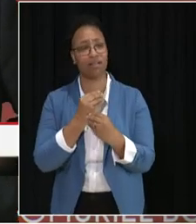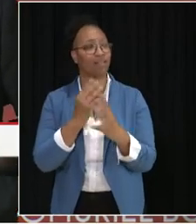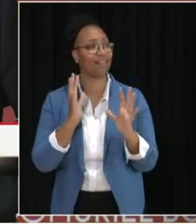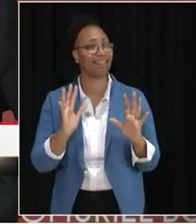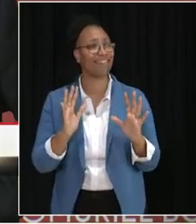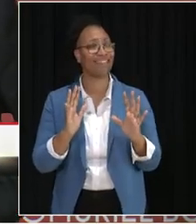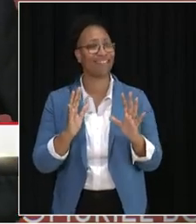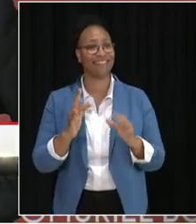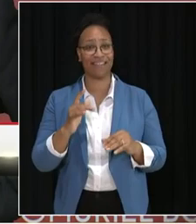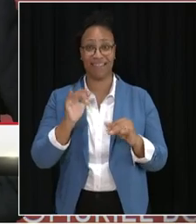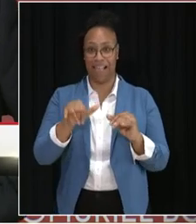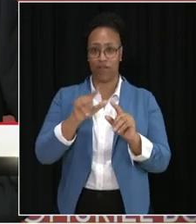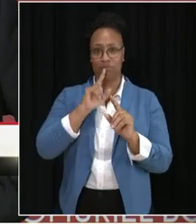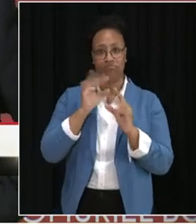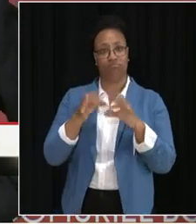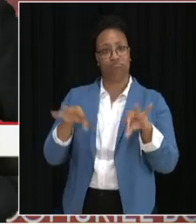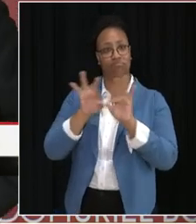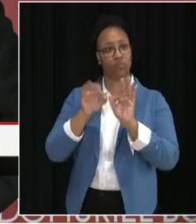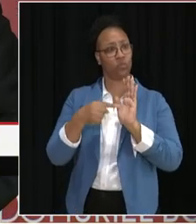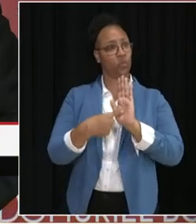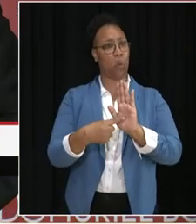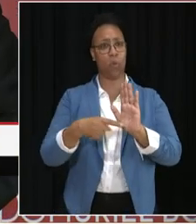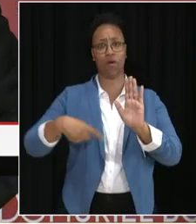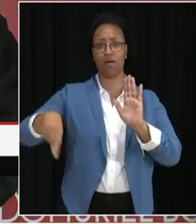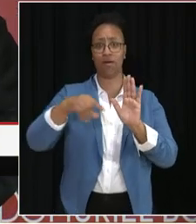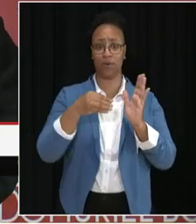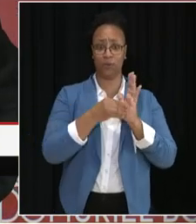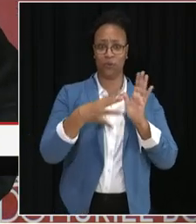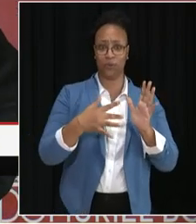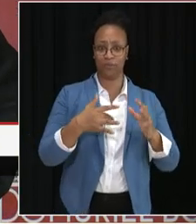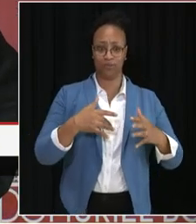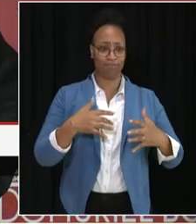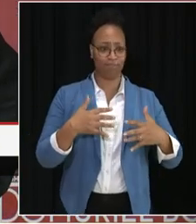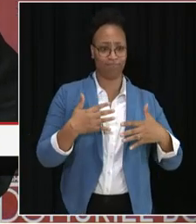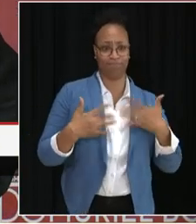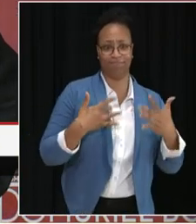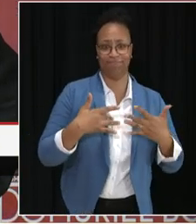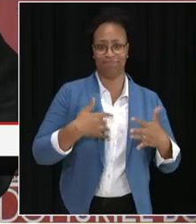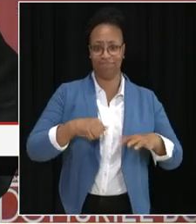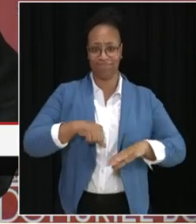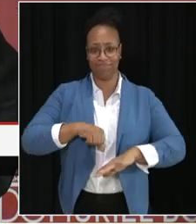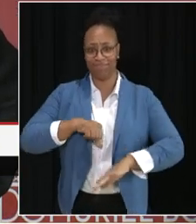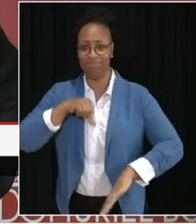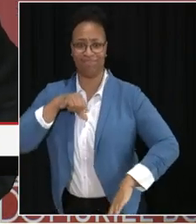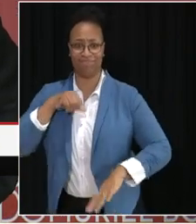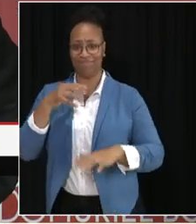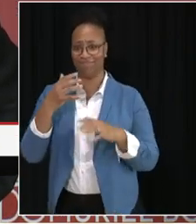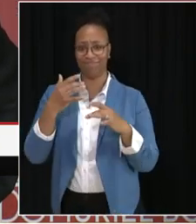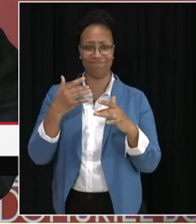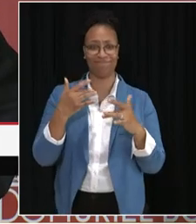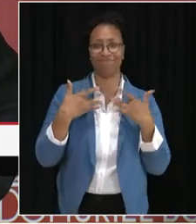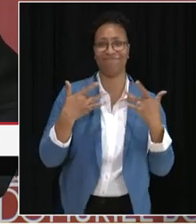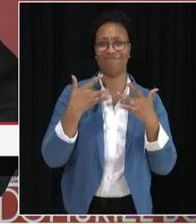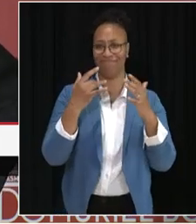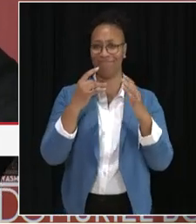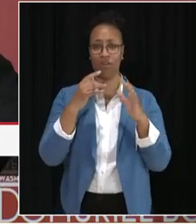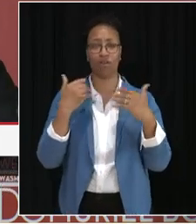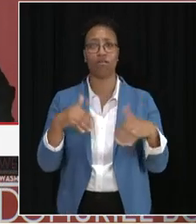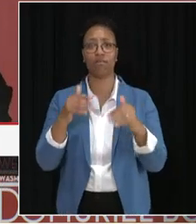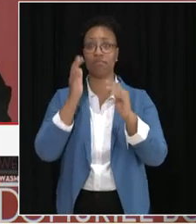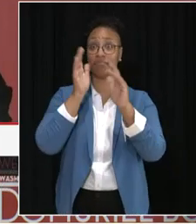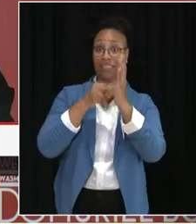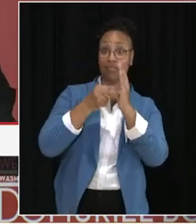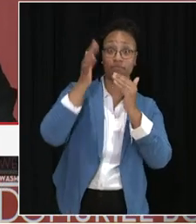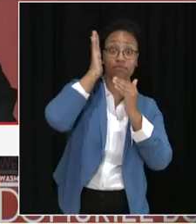It shows our pride in the students and their possibilities. You know, buildings don't make